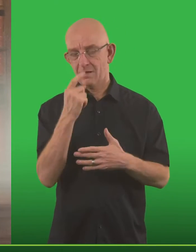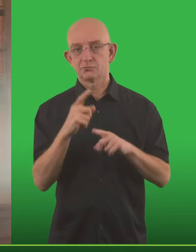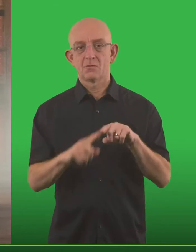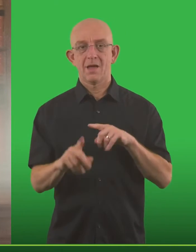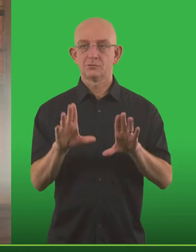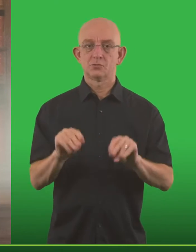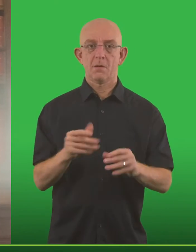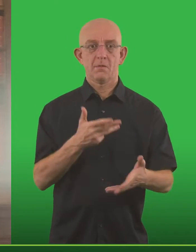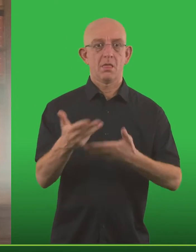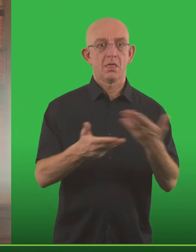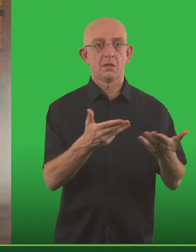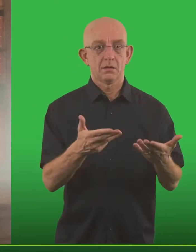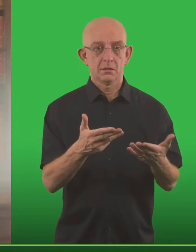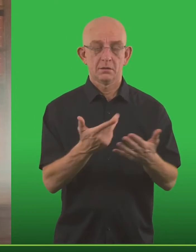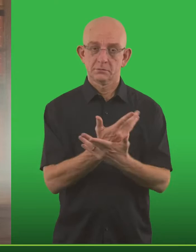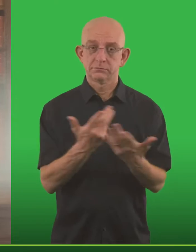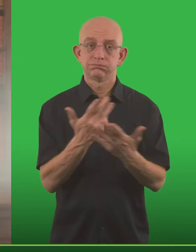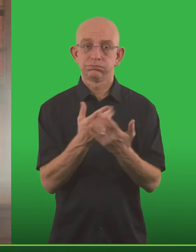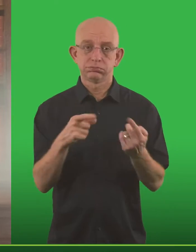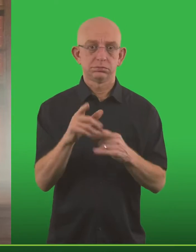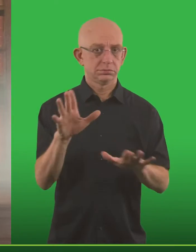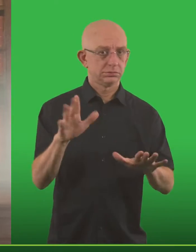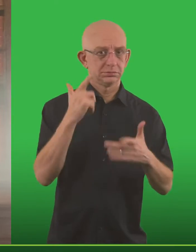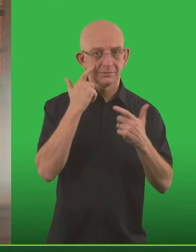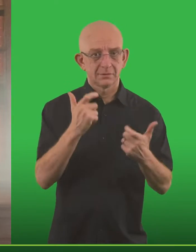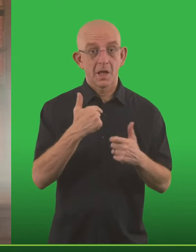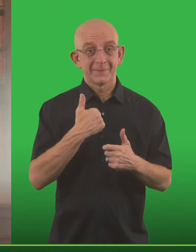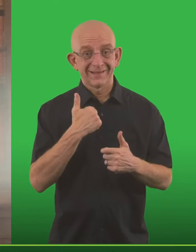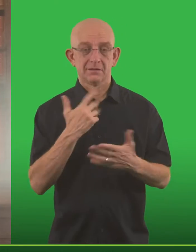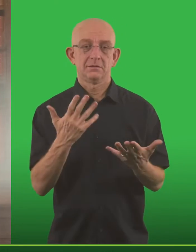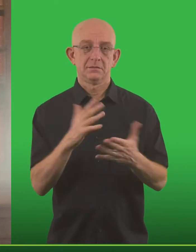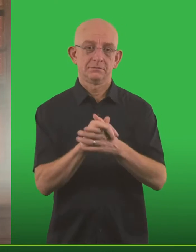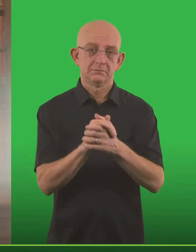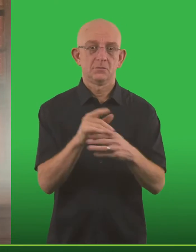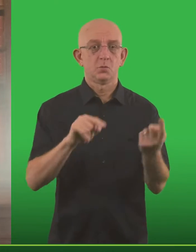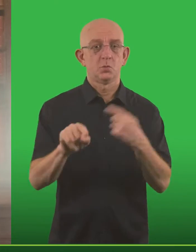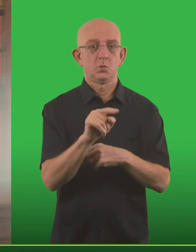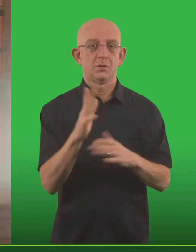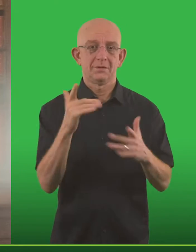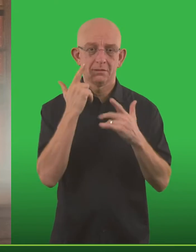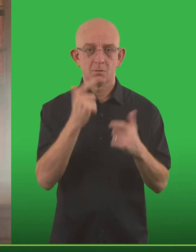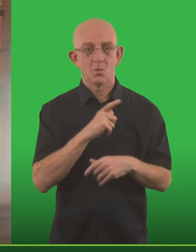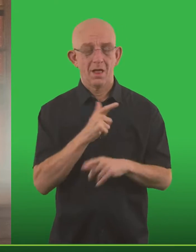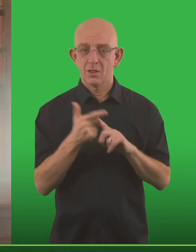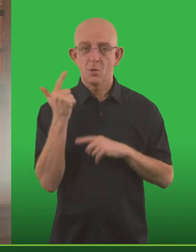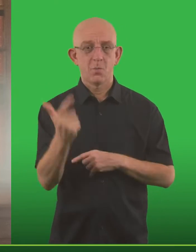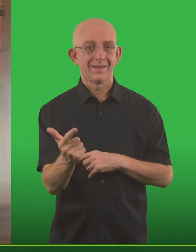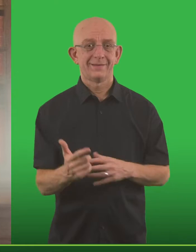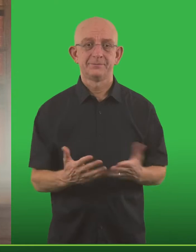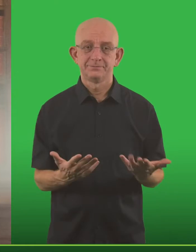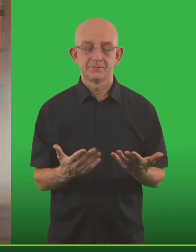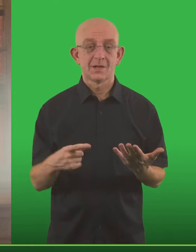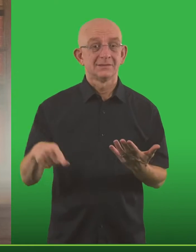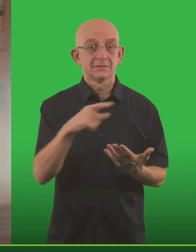make a difference to controlling spread. Lots and lots want to be cautious, and I'd encourage you to be cautious because we're a long